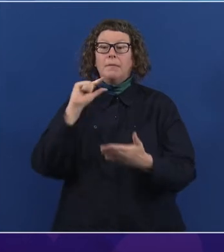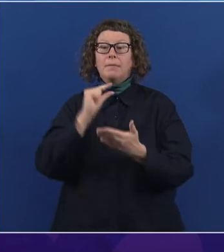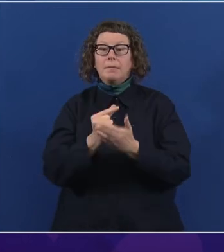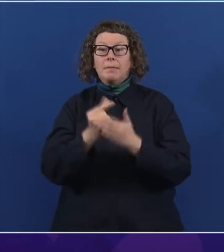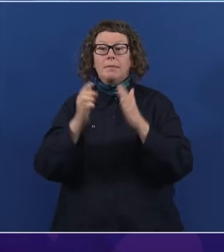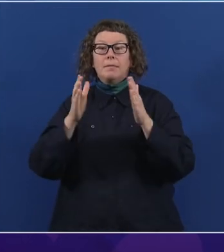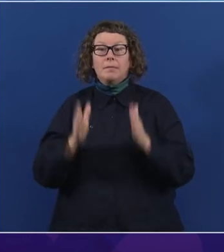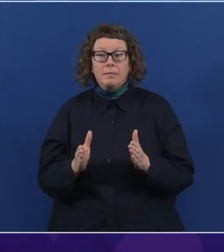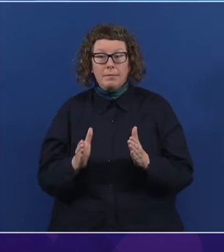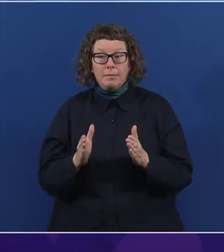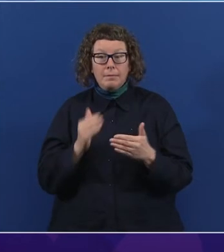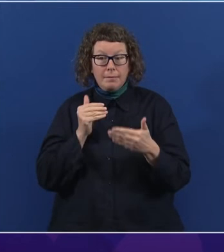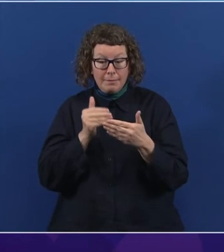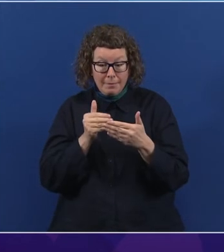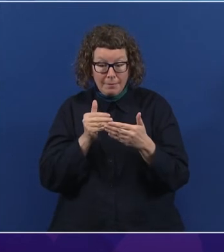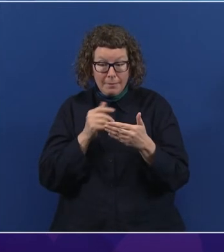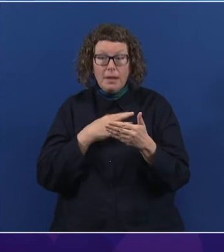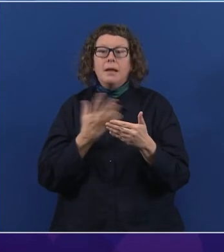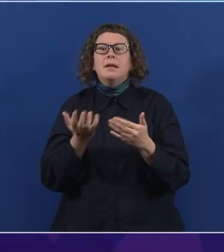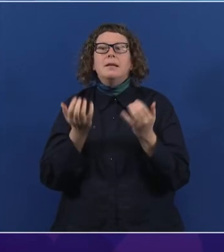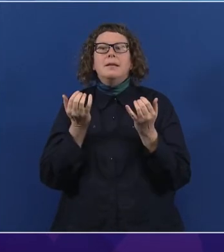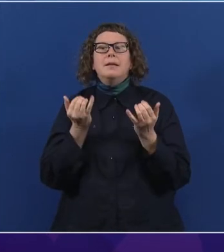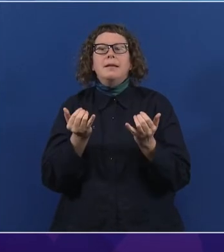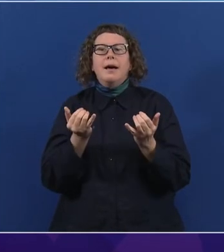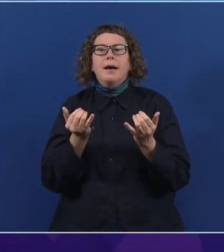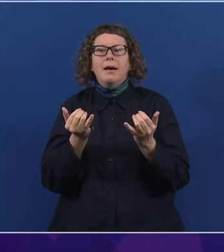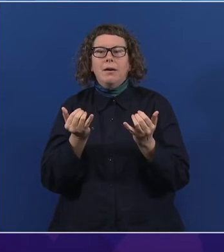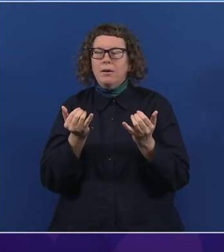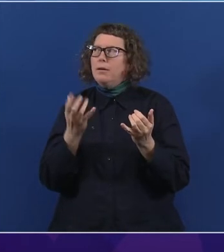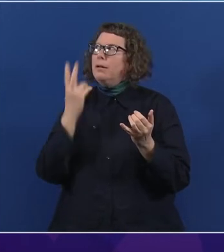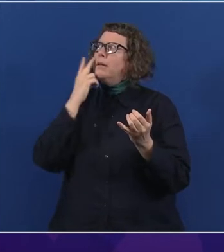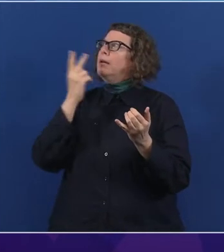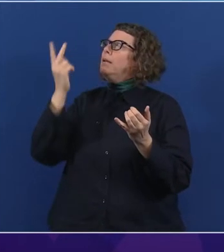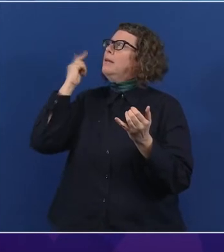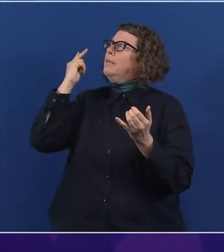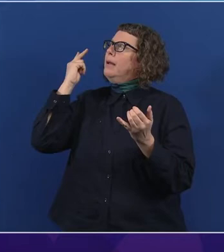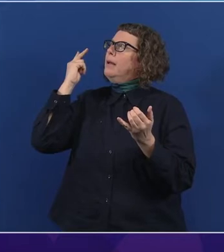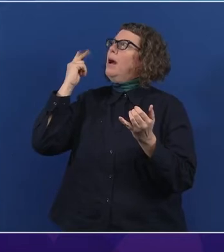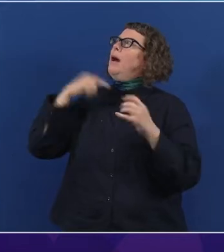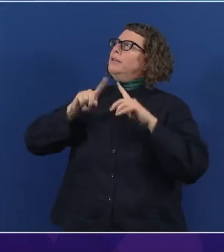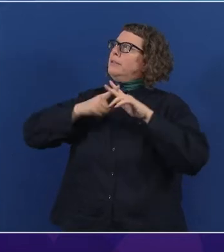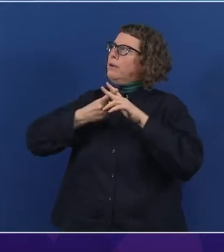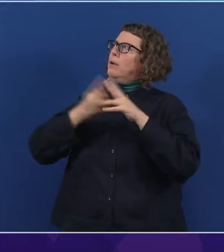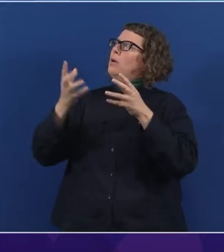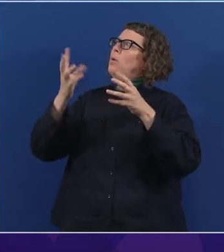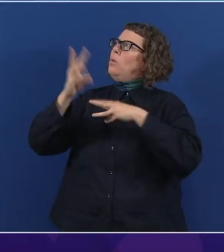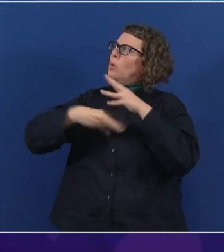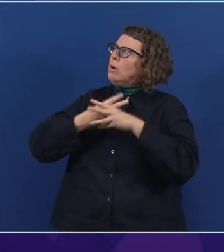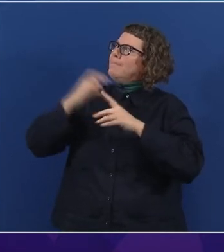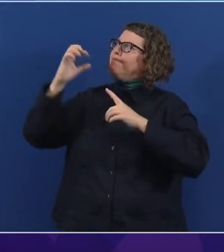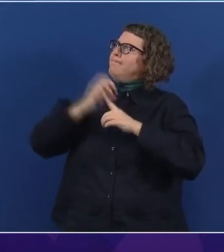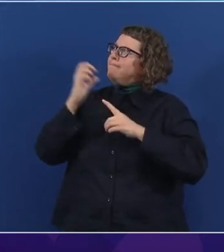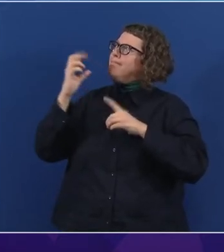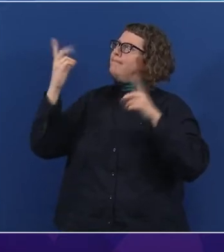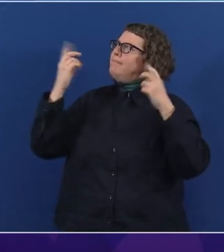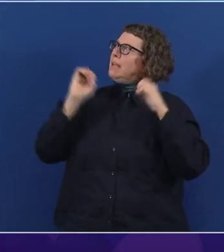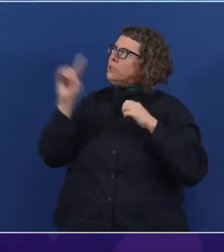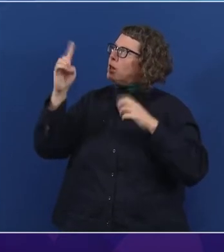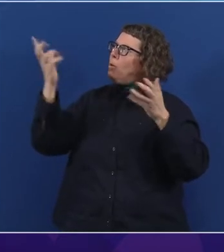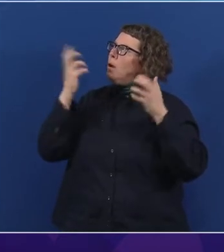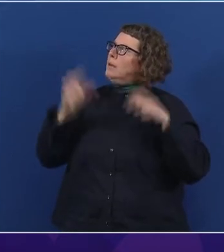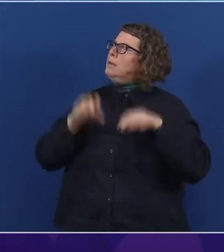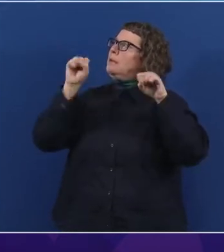Graduands, you set out to earn a world-class education and you did it.